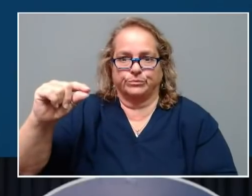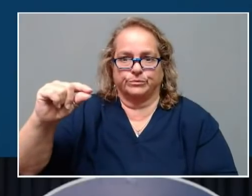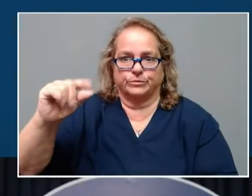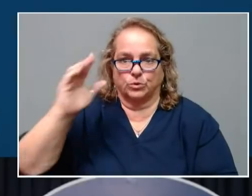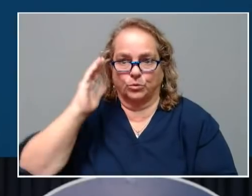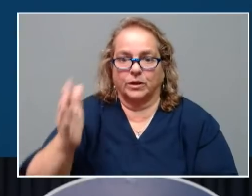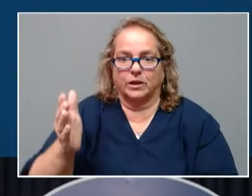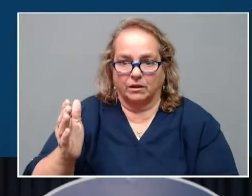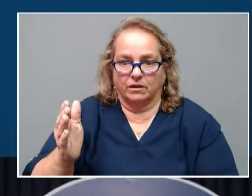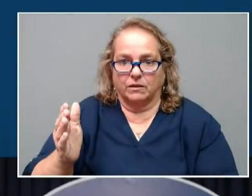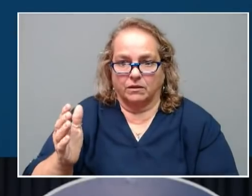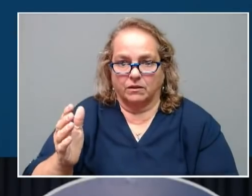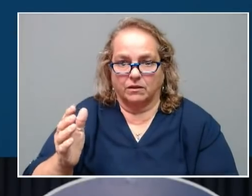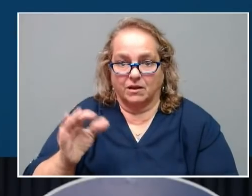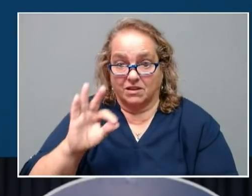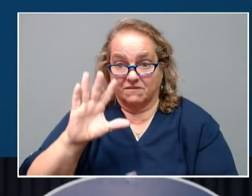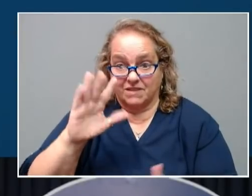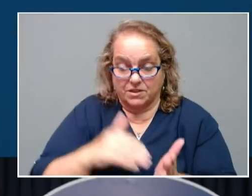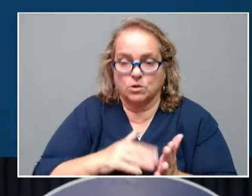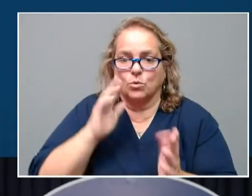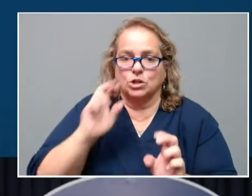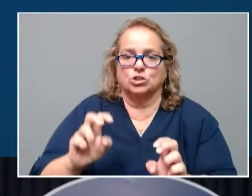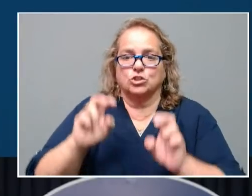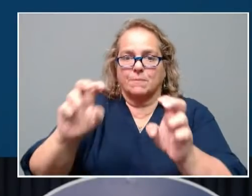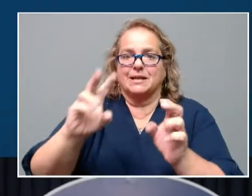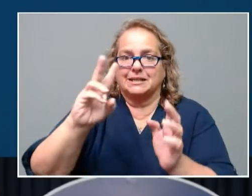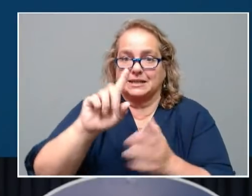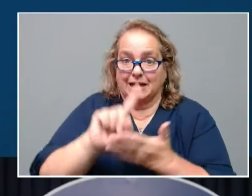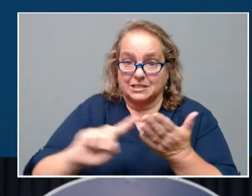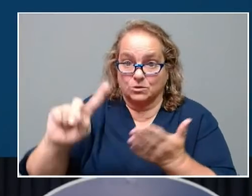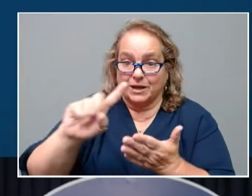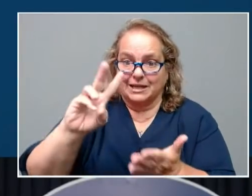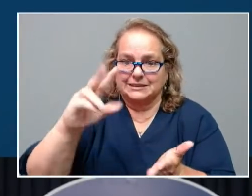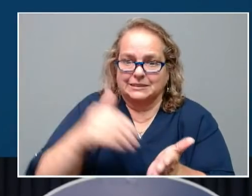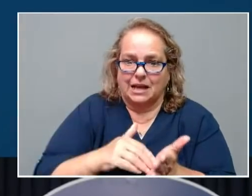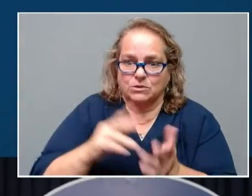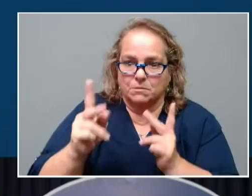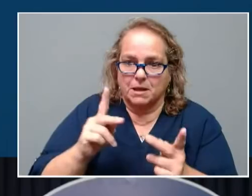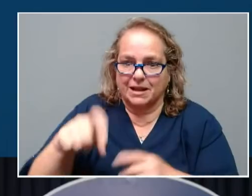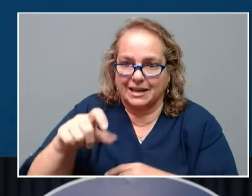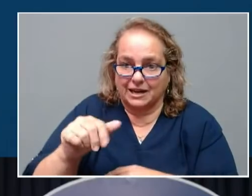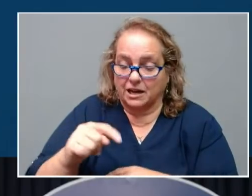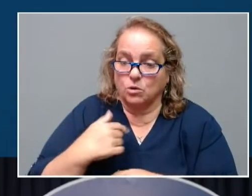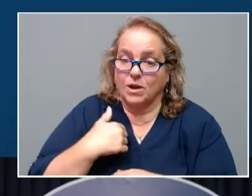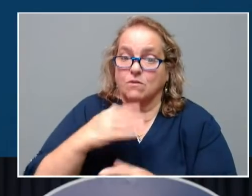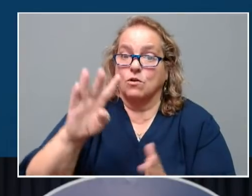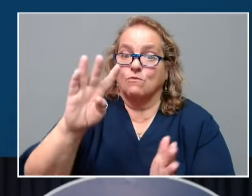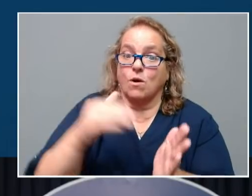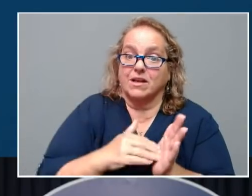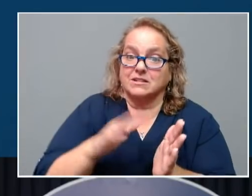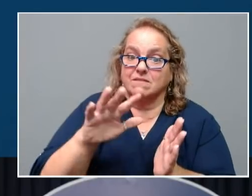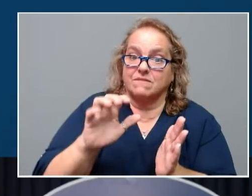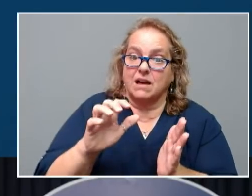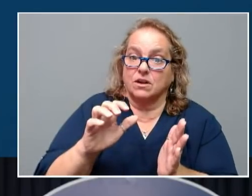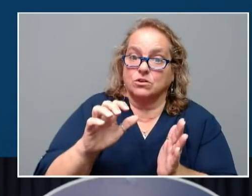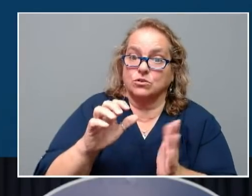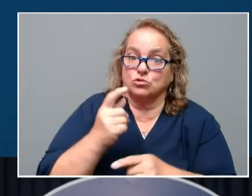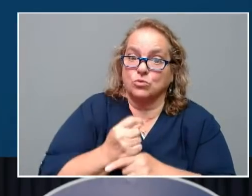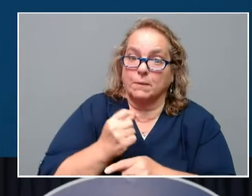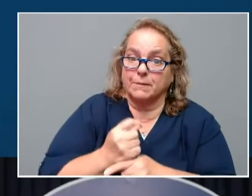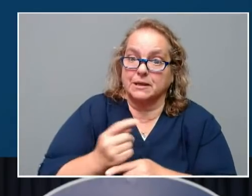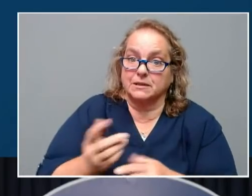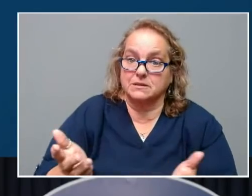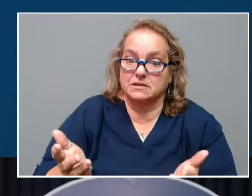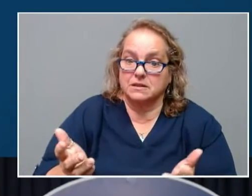to 6,000 people needing it next week, and we only have 4,500 probably at best treatments, That's going to be at least 1,500